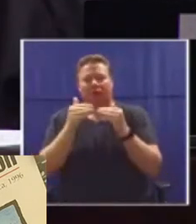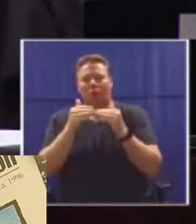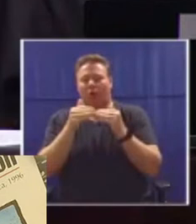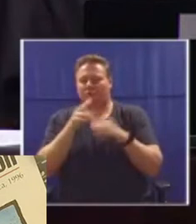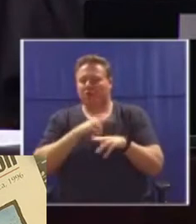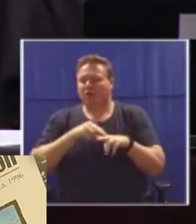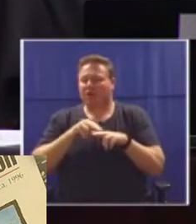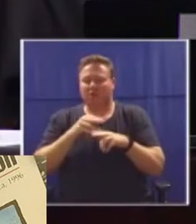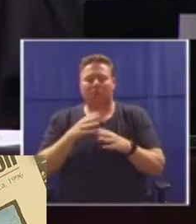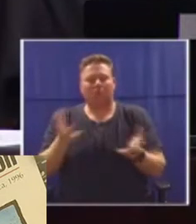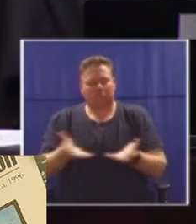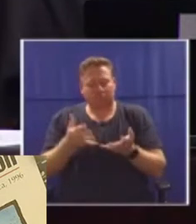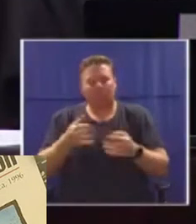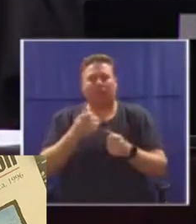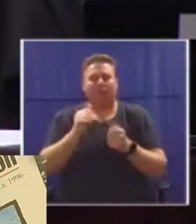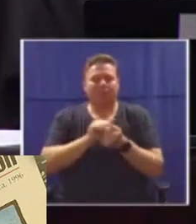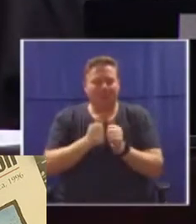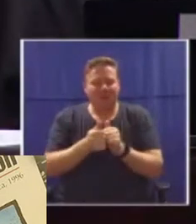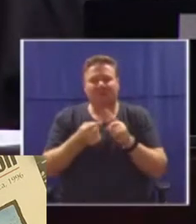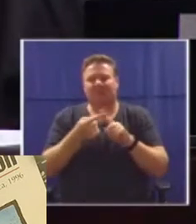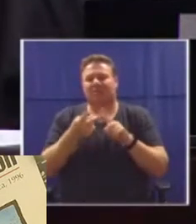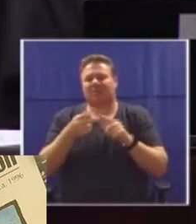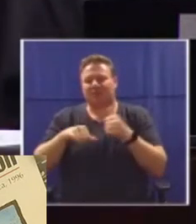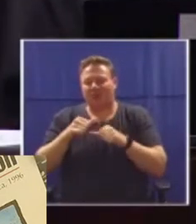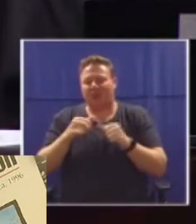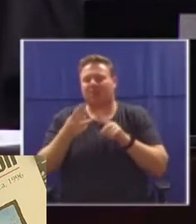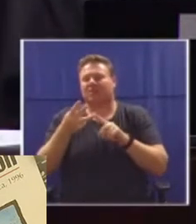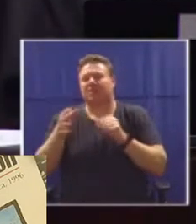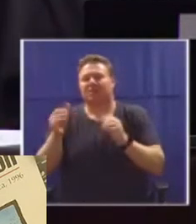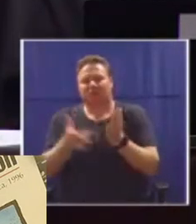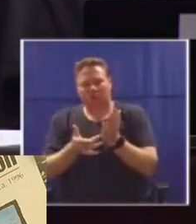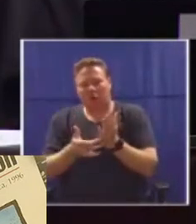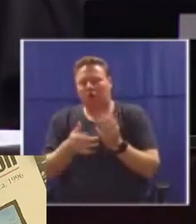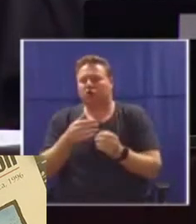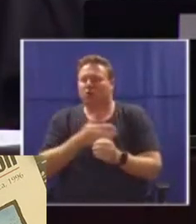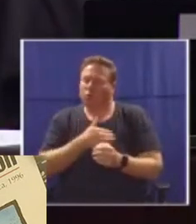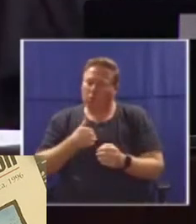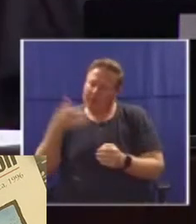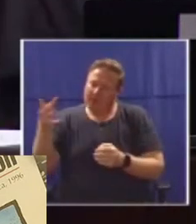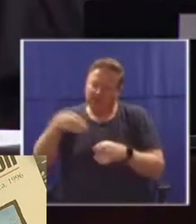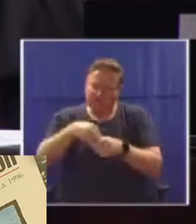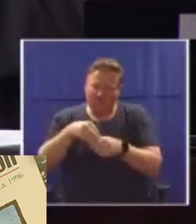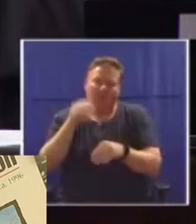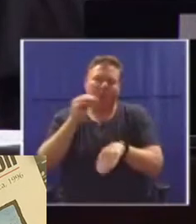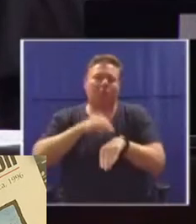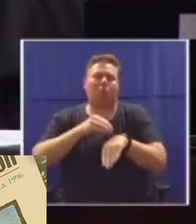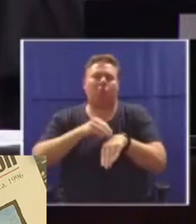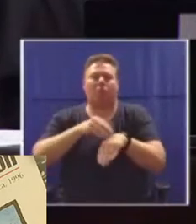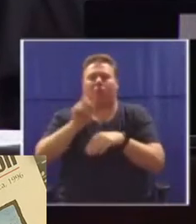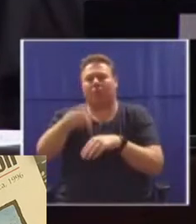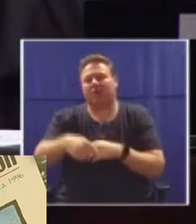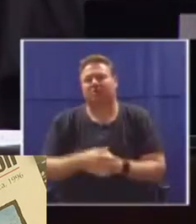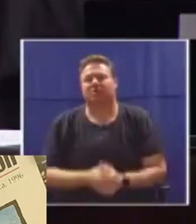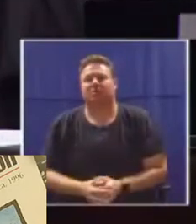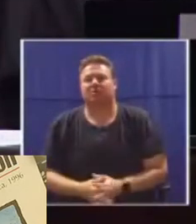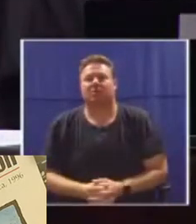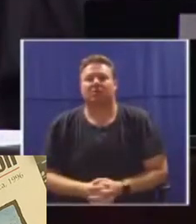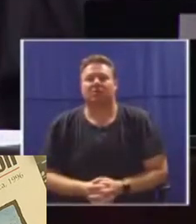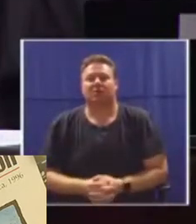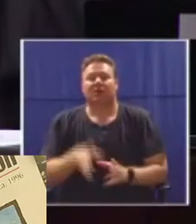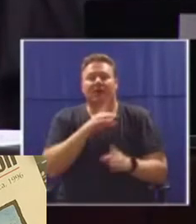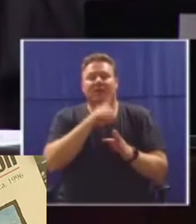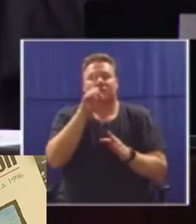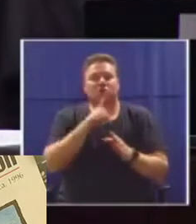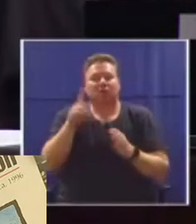promoting maths and science and technology subjects enrollment by girls and women in higher education and training. The digital